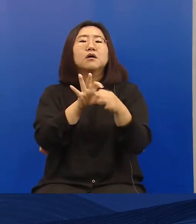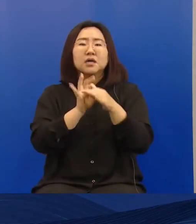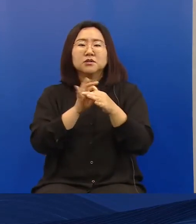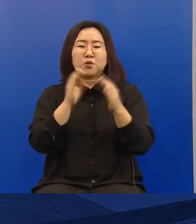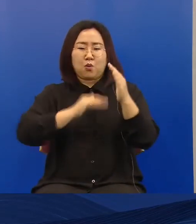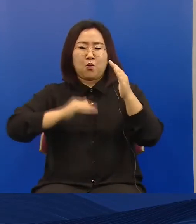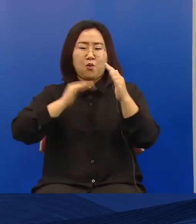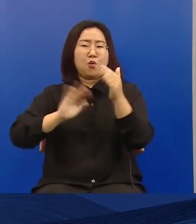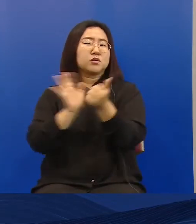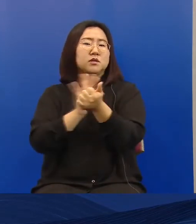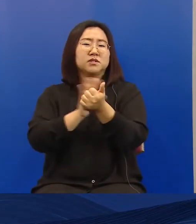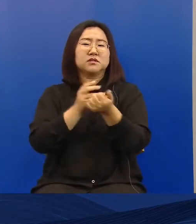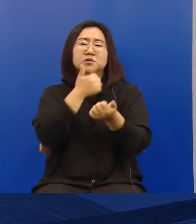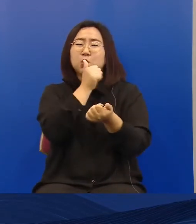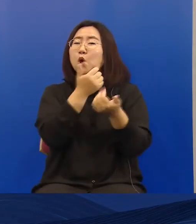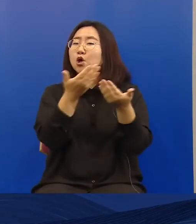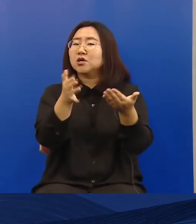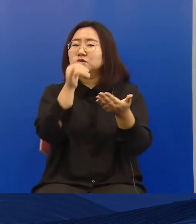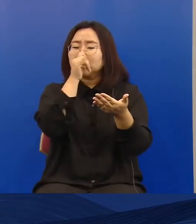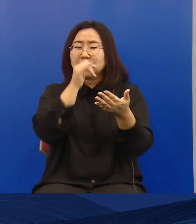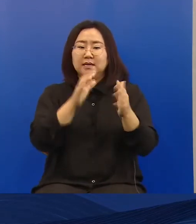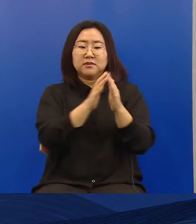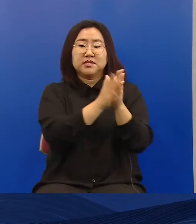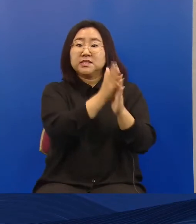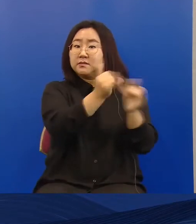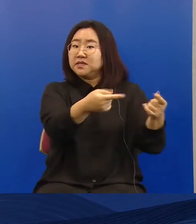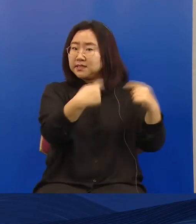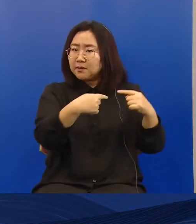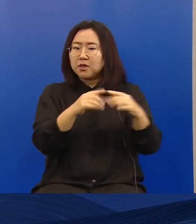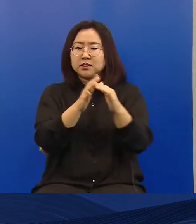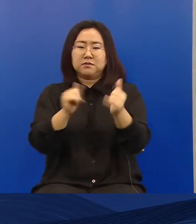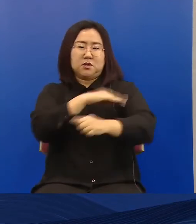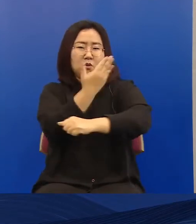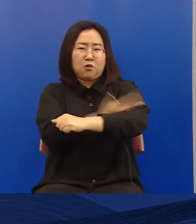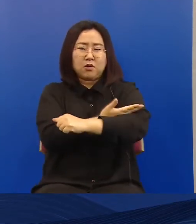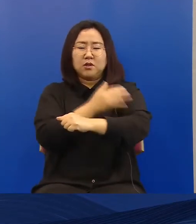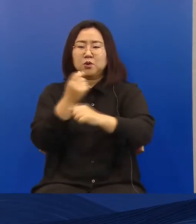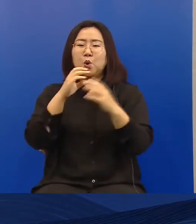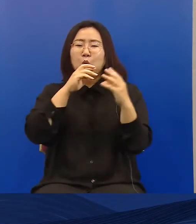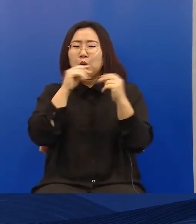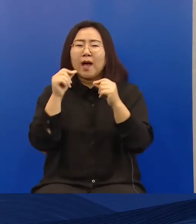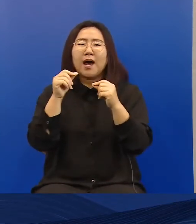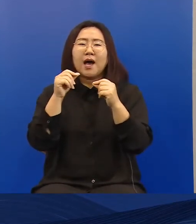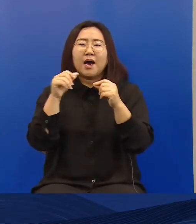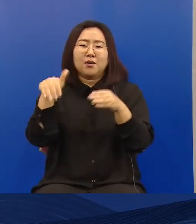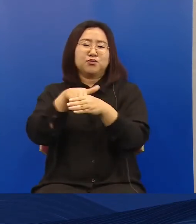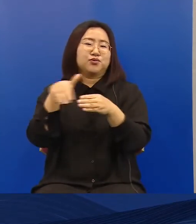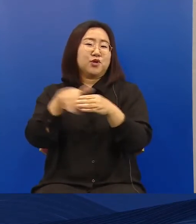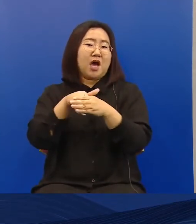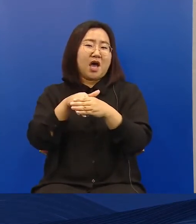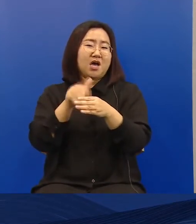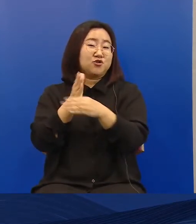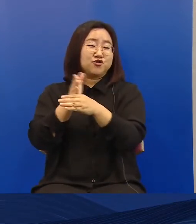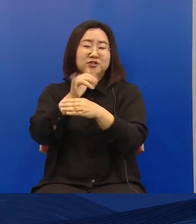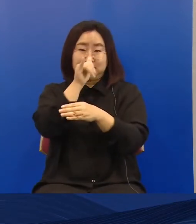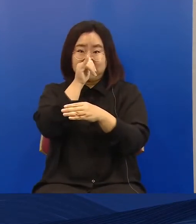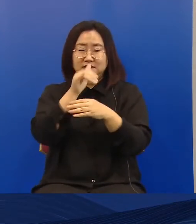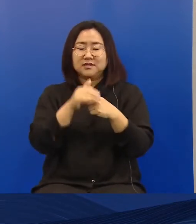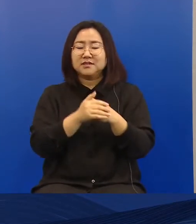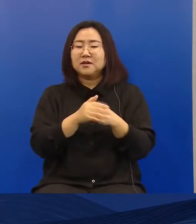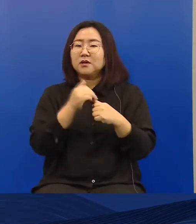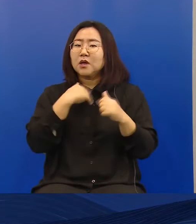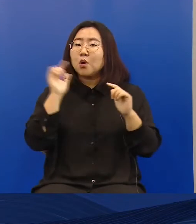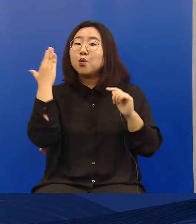engagement, citizenship, and a value of multiculturalism. Part of my work these days is